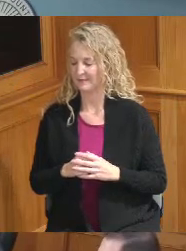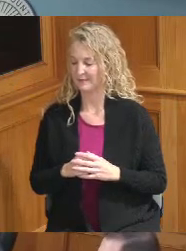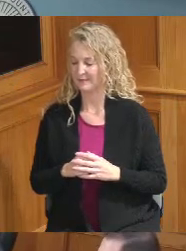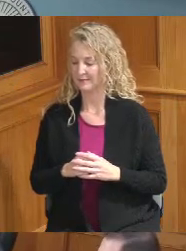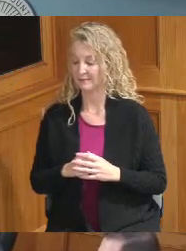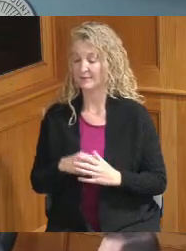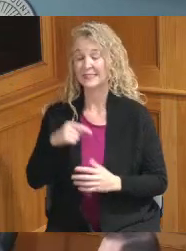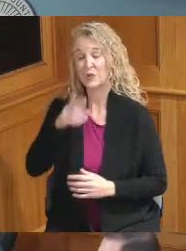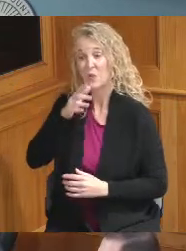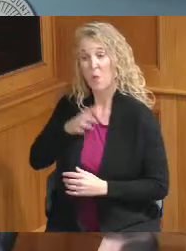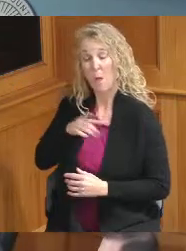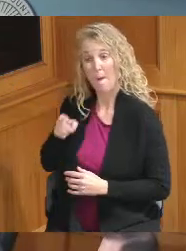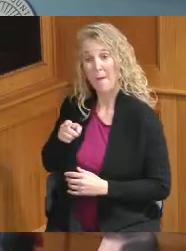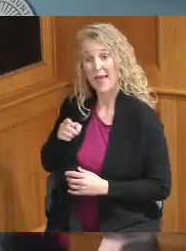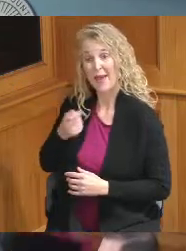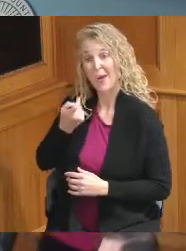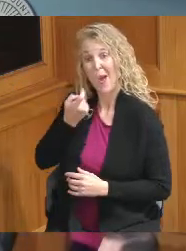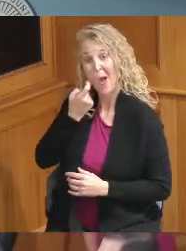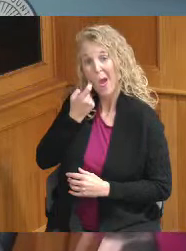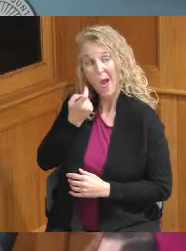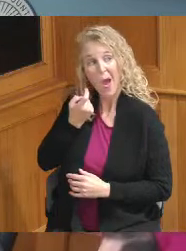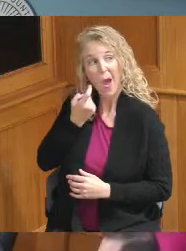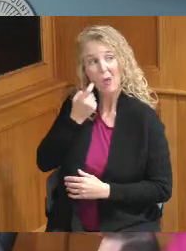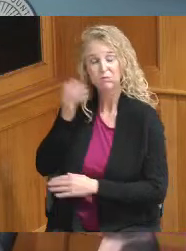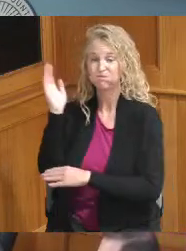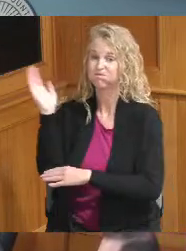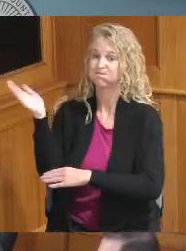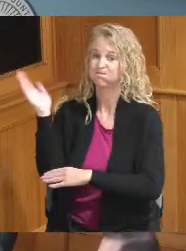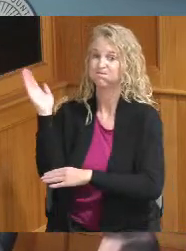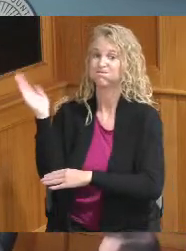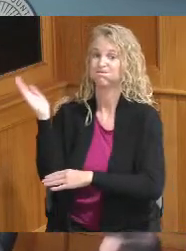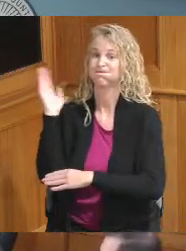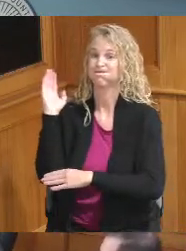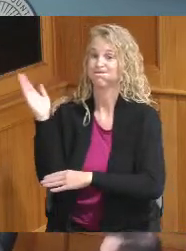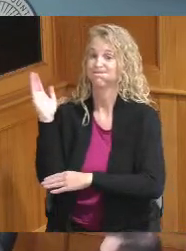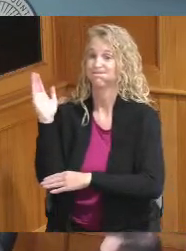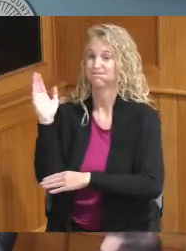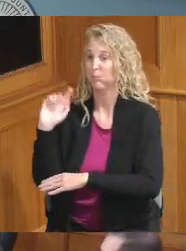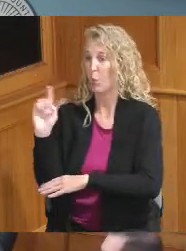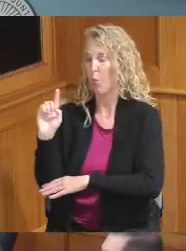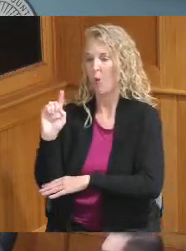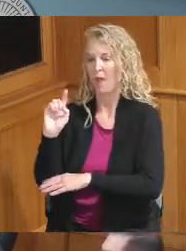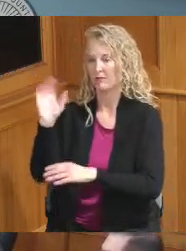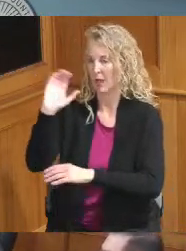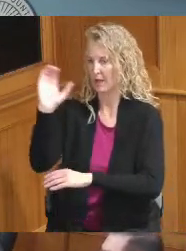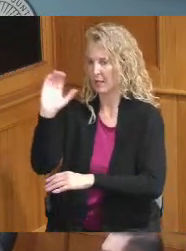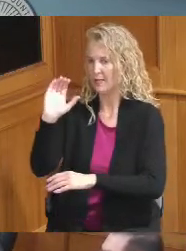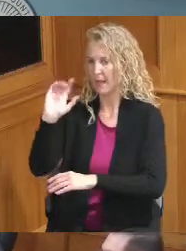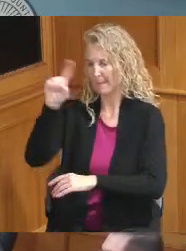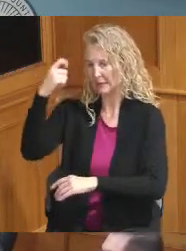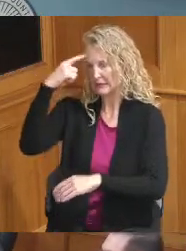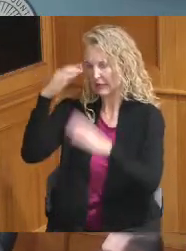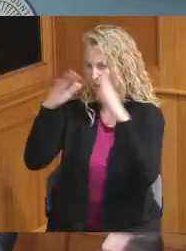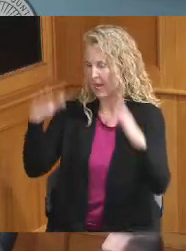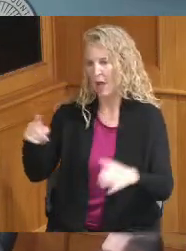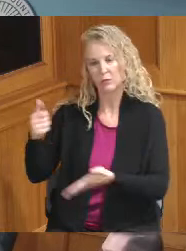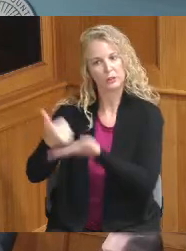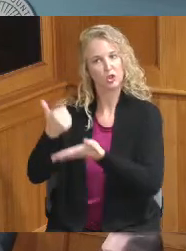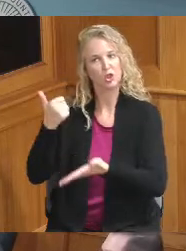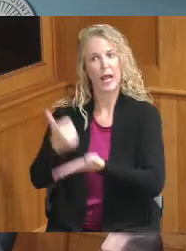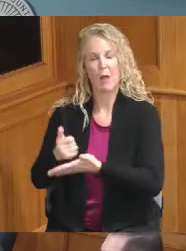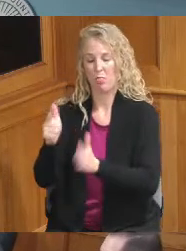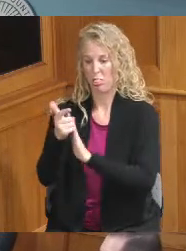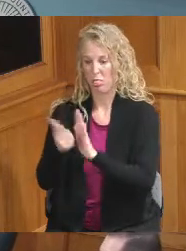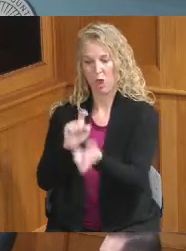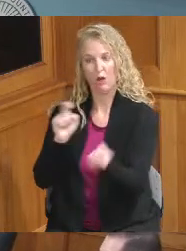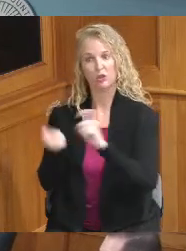Erin also, she gave powerful testimony at the State House to help change the law for breast cancer. So let's give her another round